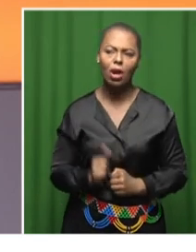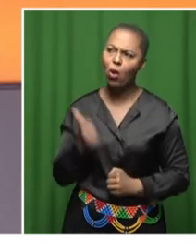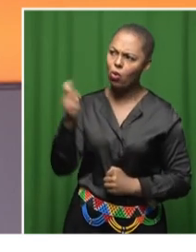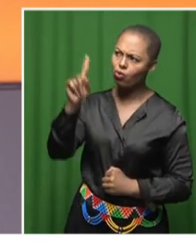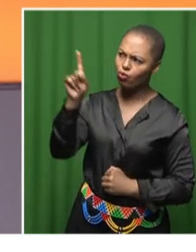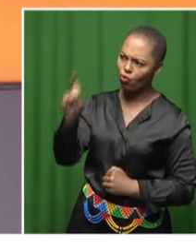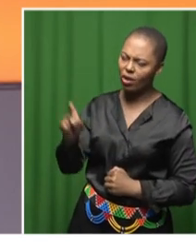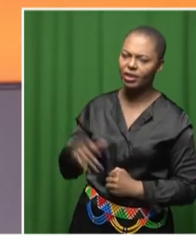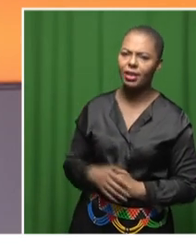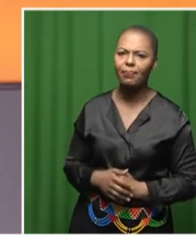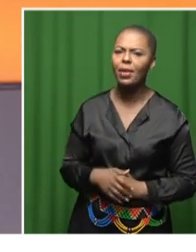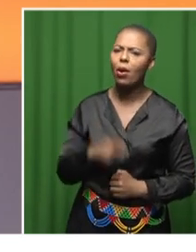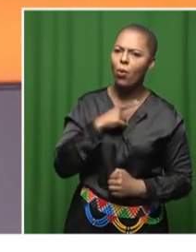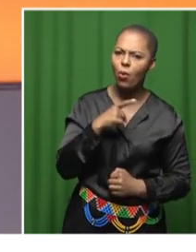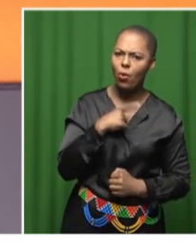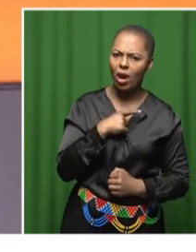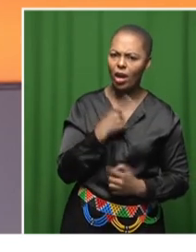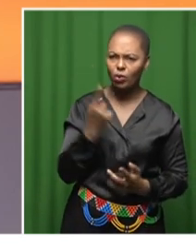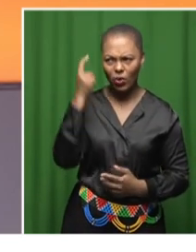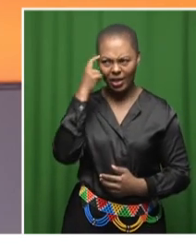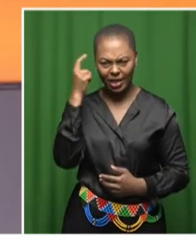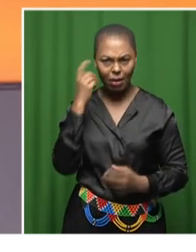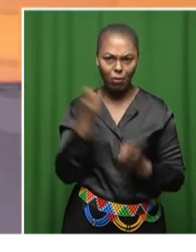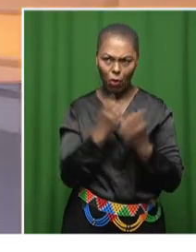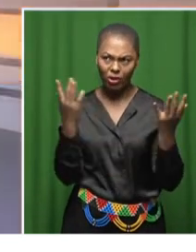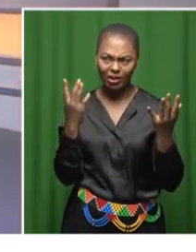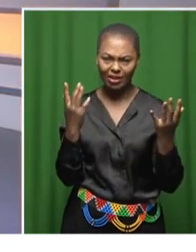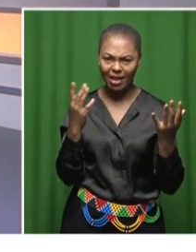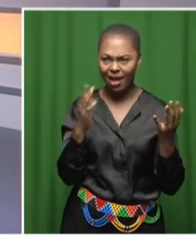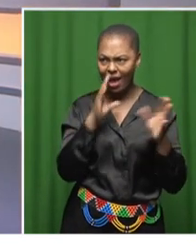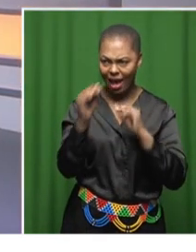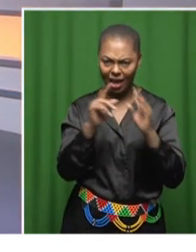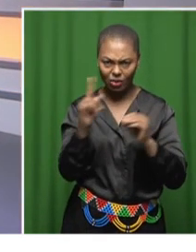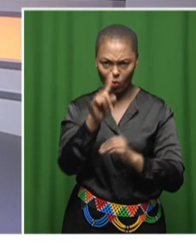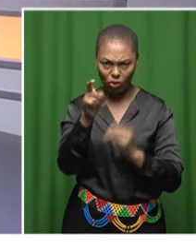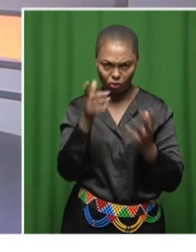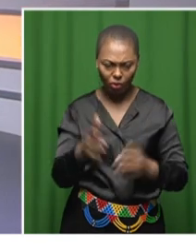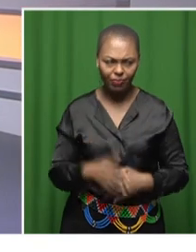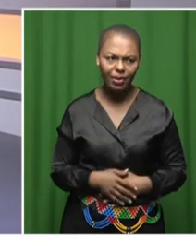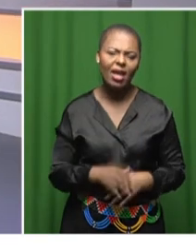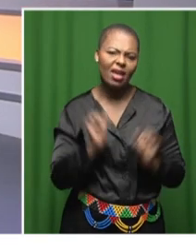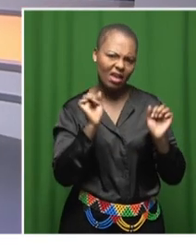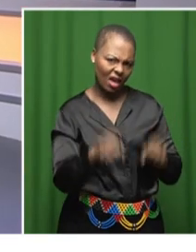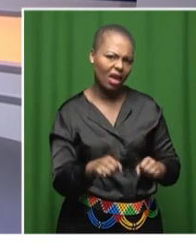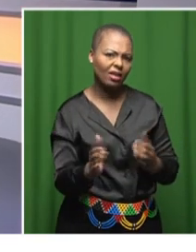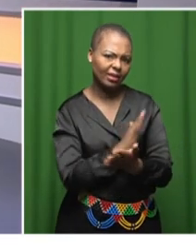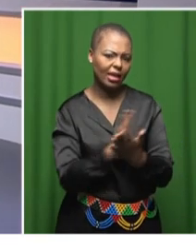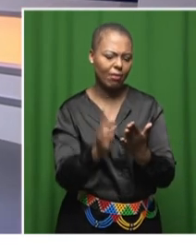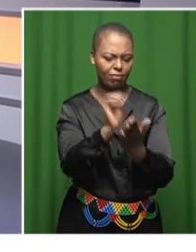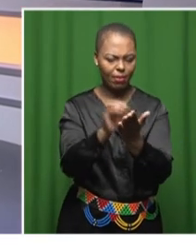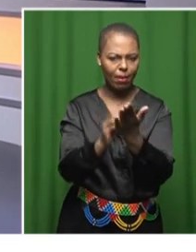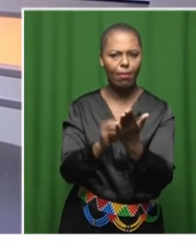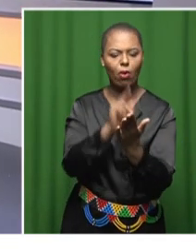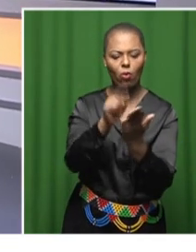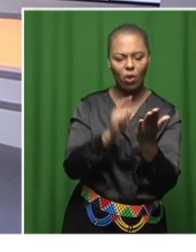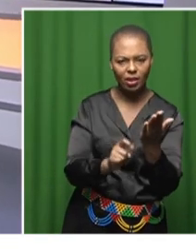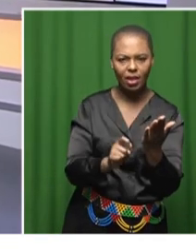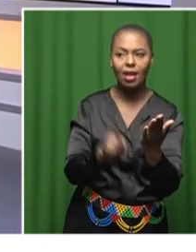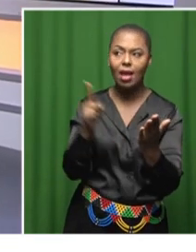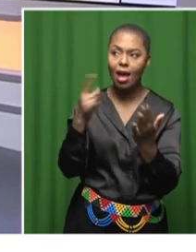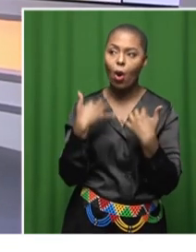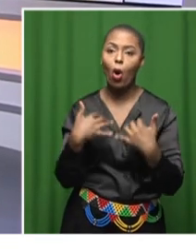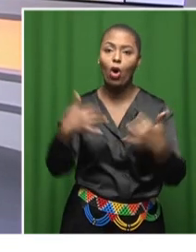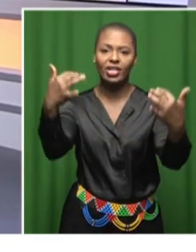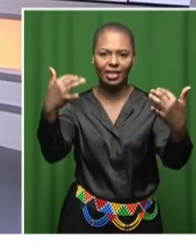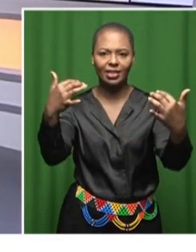that musical answers that question? We pose a few questions. Yes. And then we want the audience to make their own conclusions. But